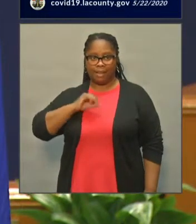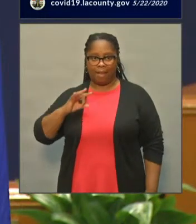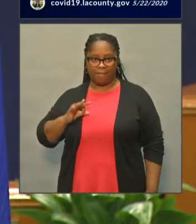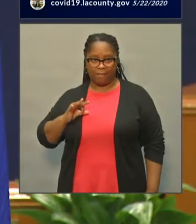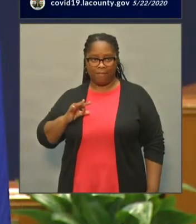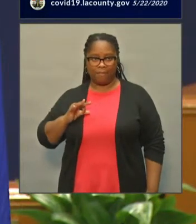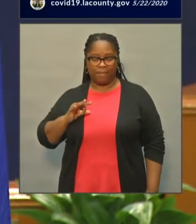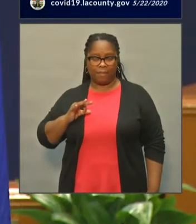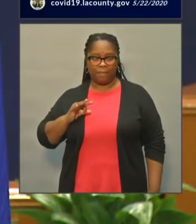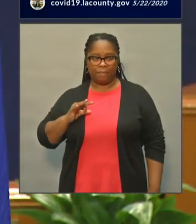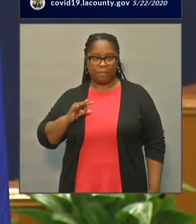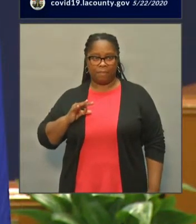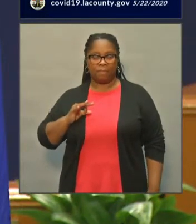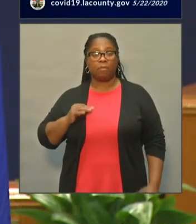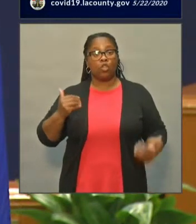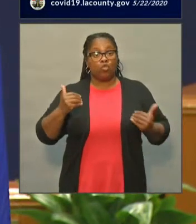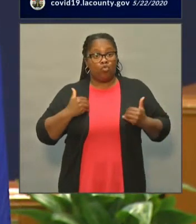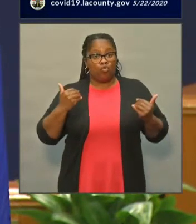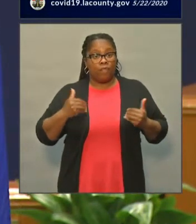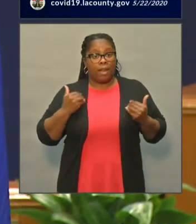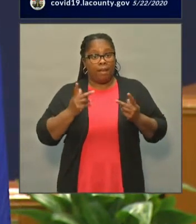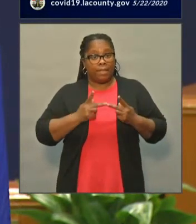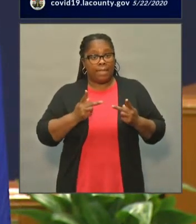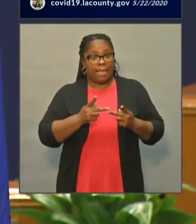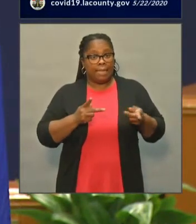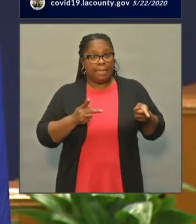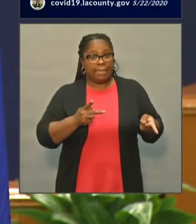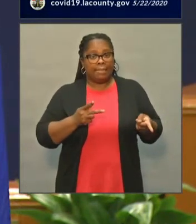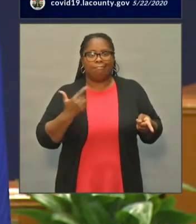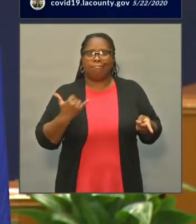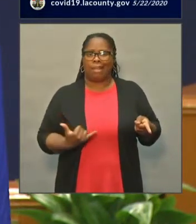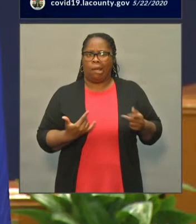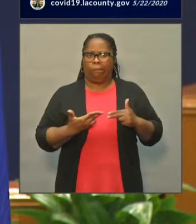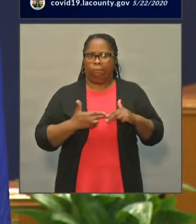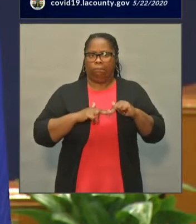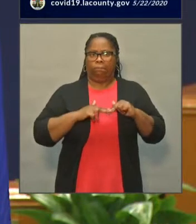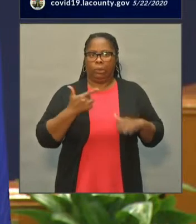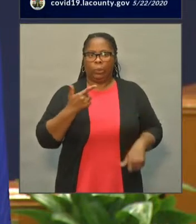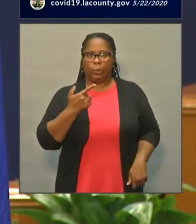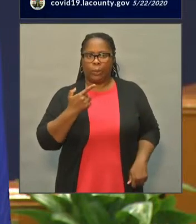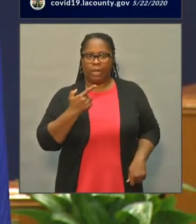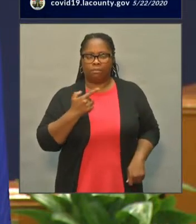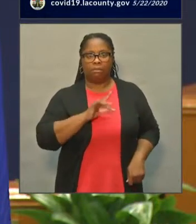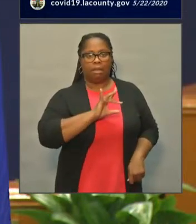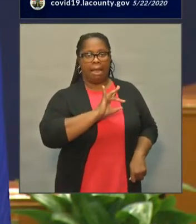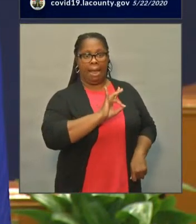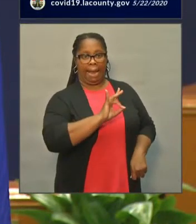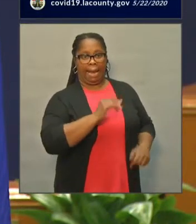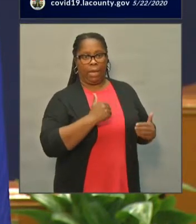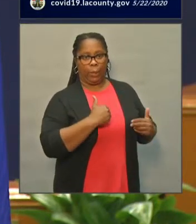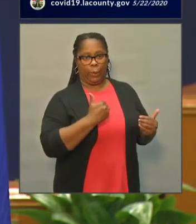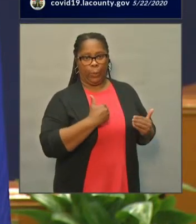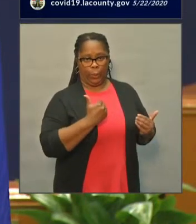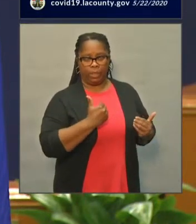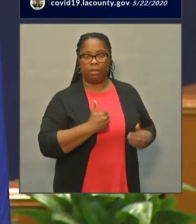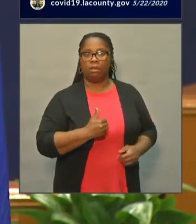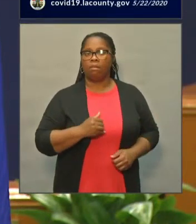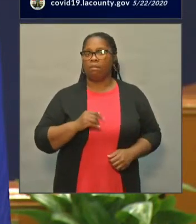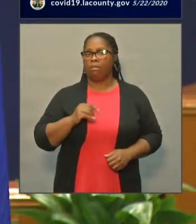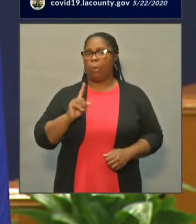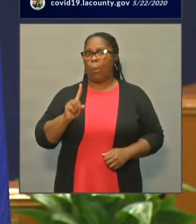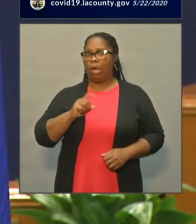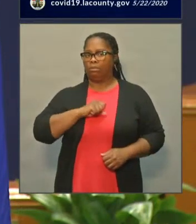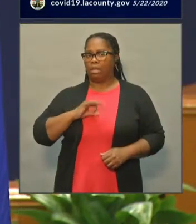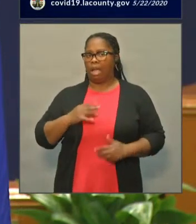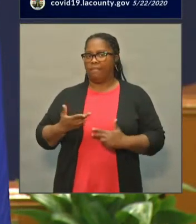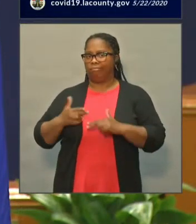staff. In our juvenile facilities, there are now 21 cases, 8 among youth, and 1 additional person to bring the total